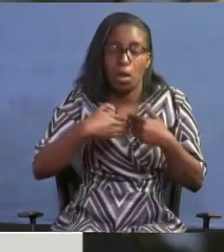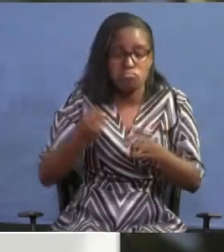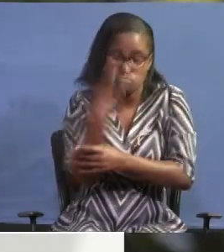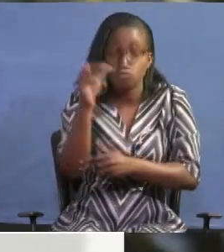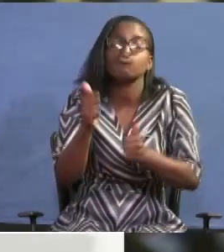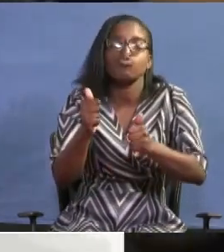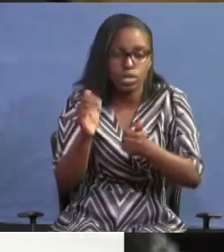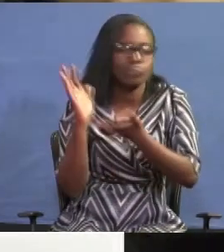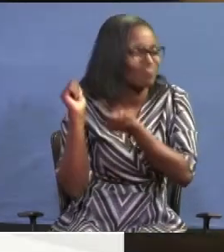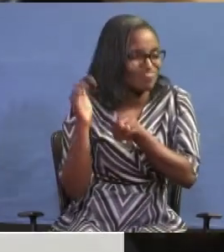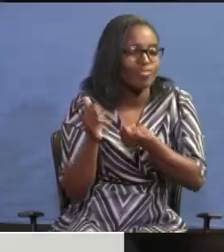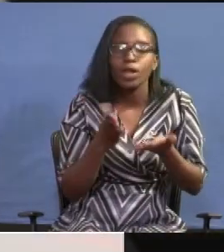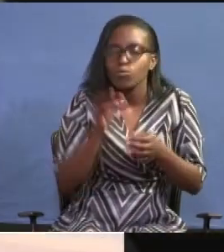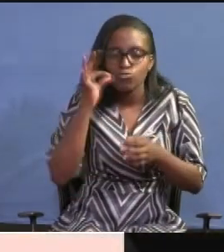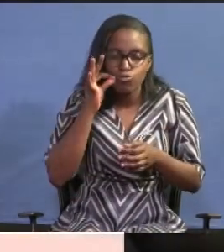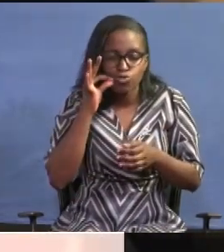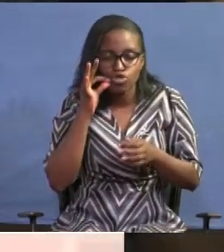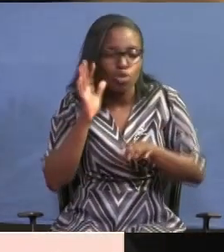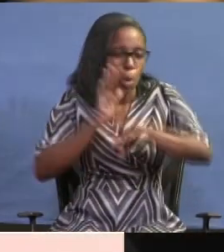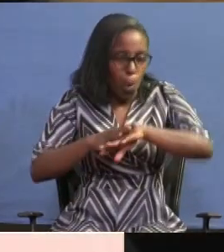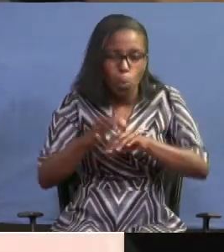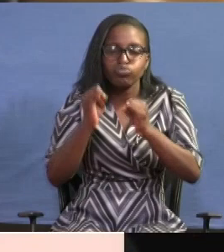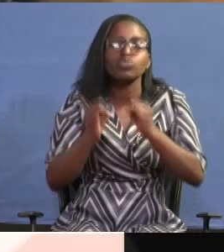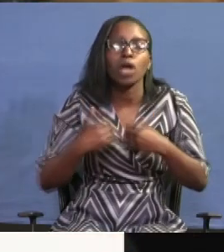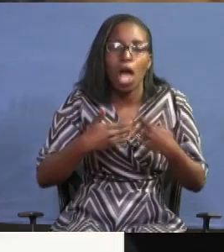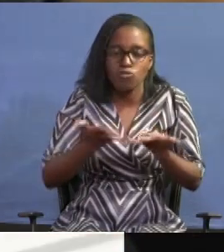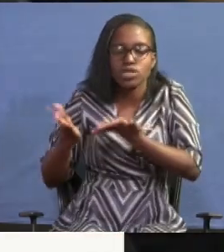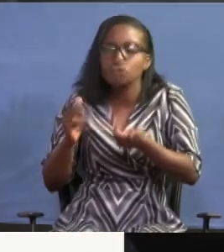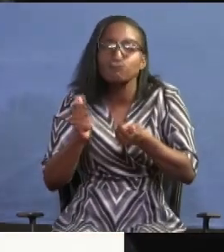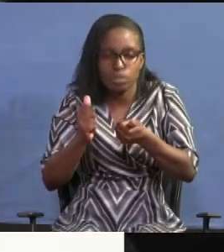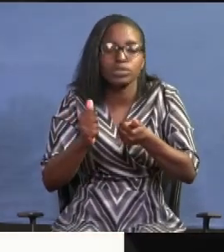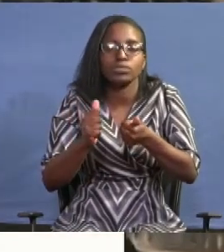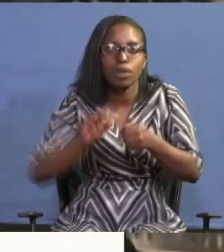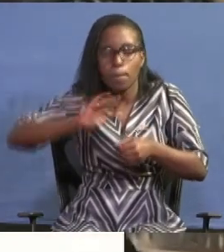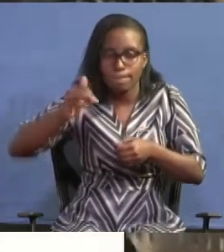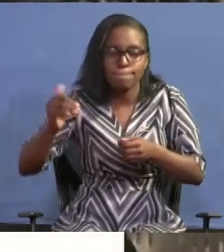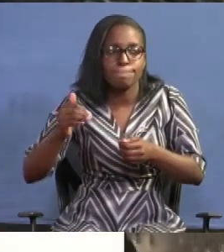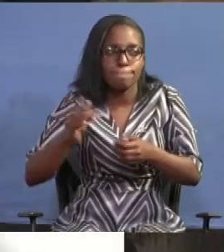That can only be good news for farmers and workers here in this bucolic mountain town.